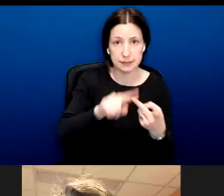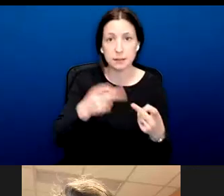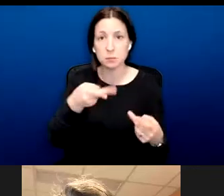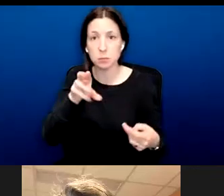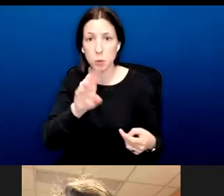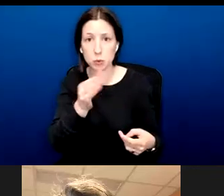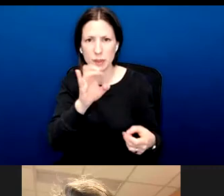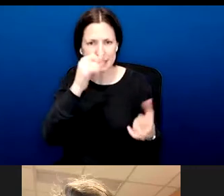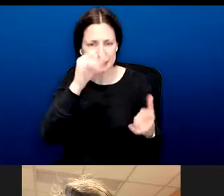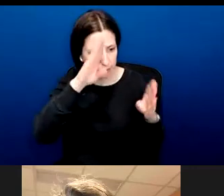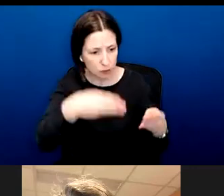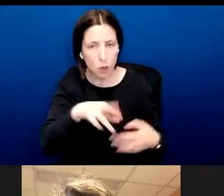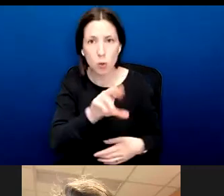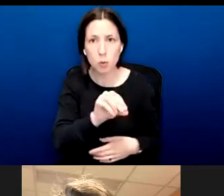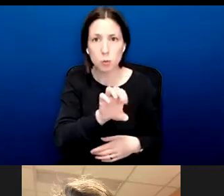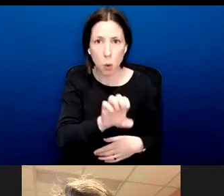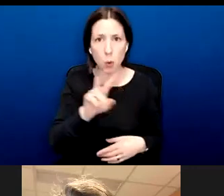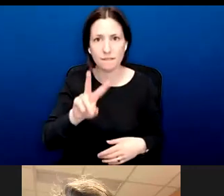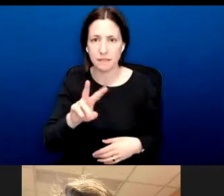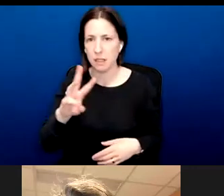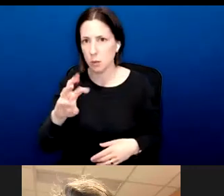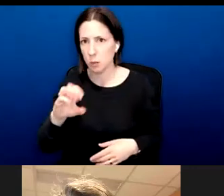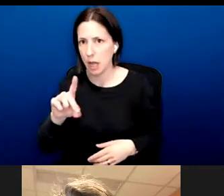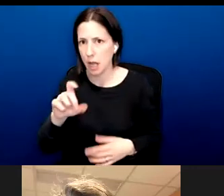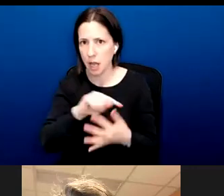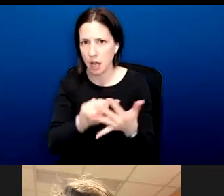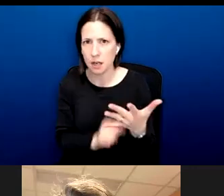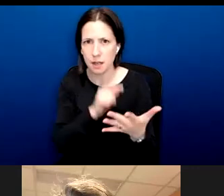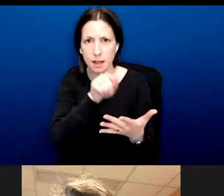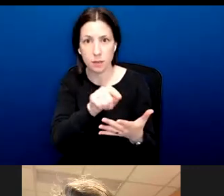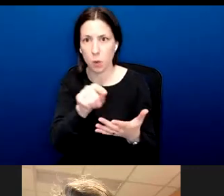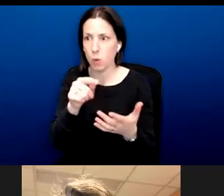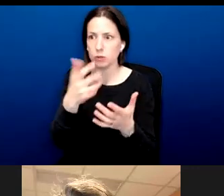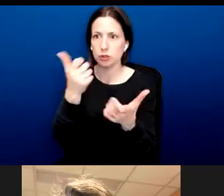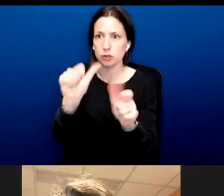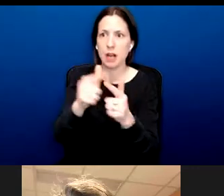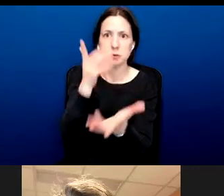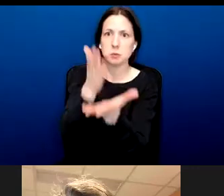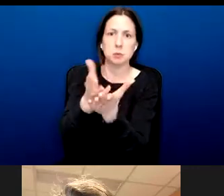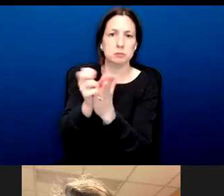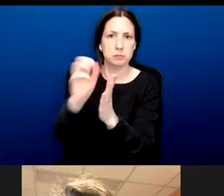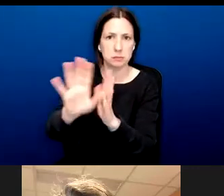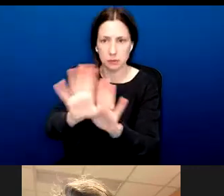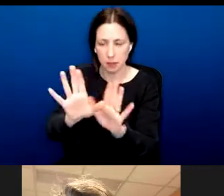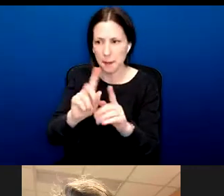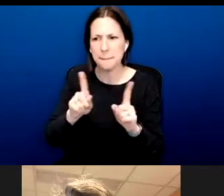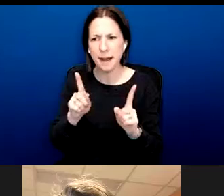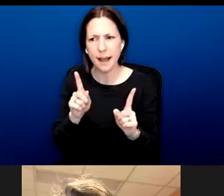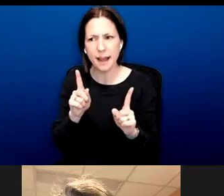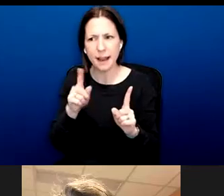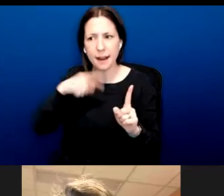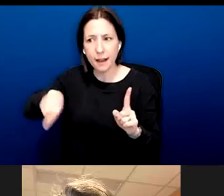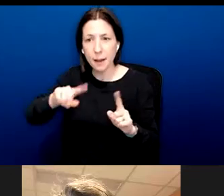Roe v. Wade and those sorts of attacks, but the reproductive justice organizations, activists, and supporters are largely